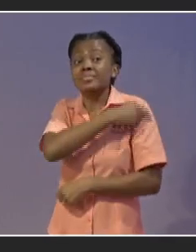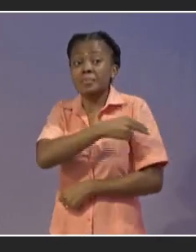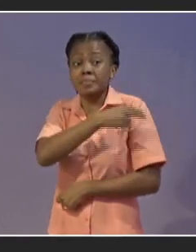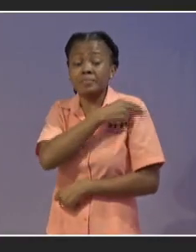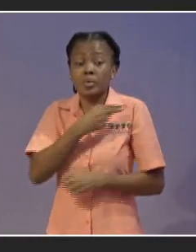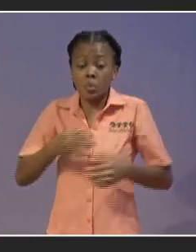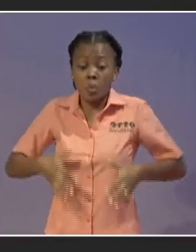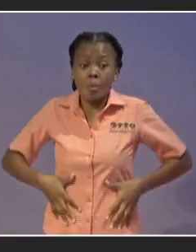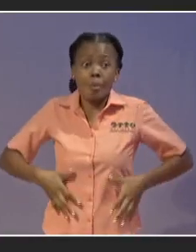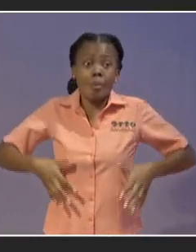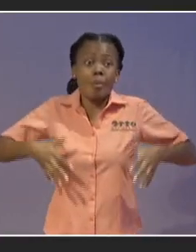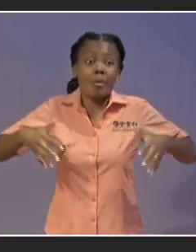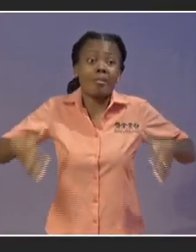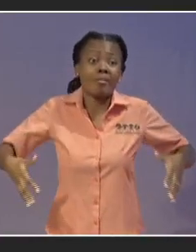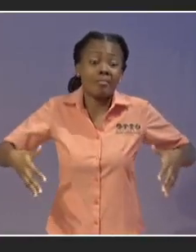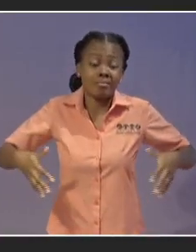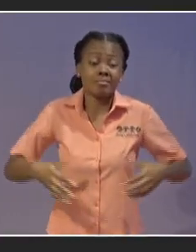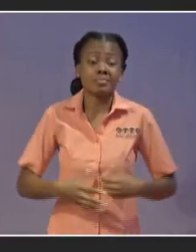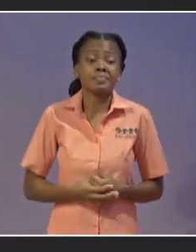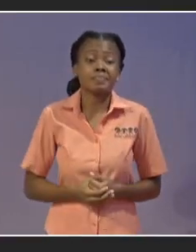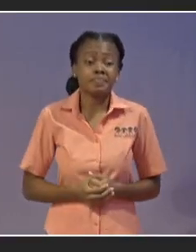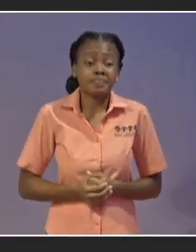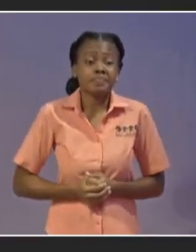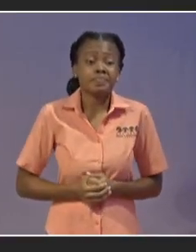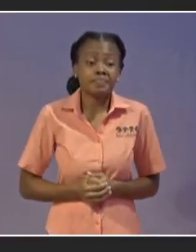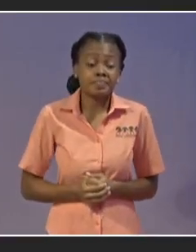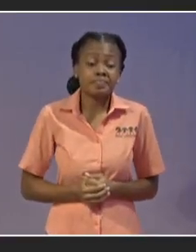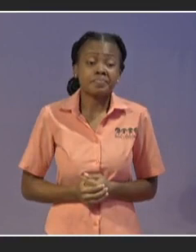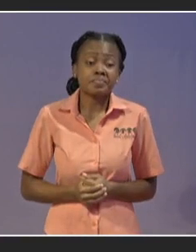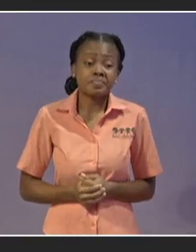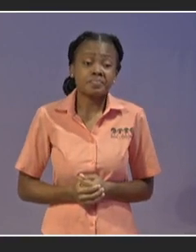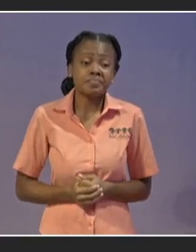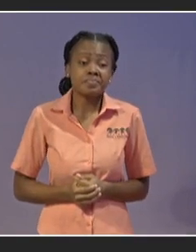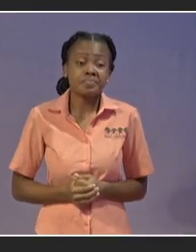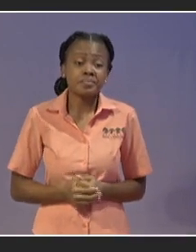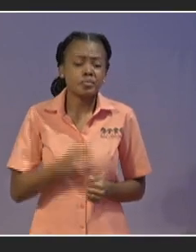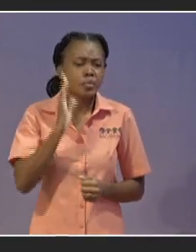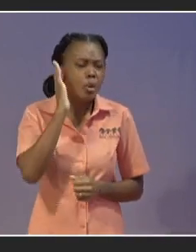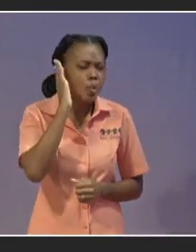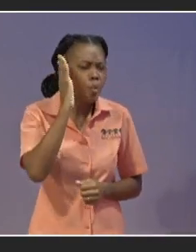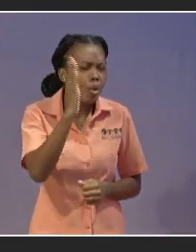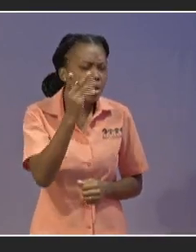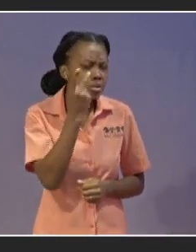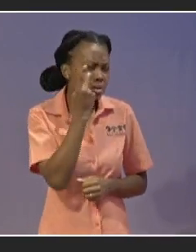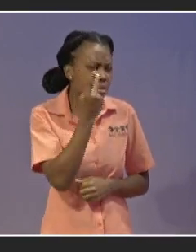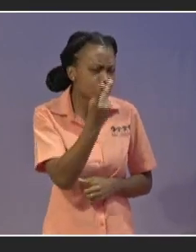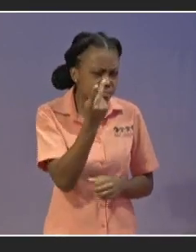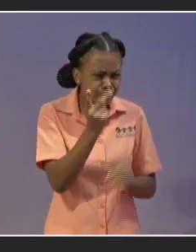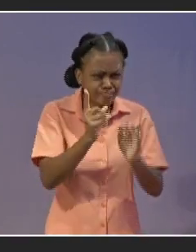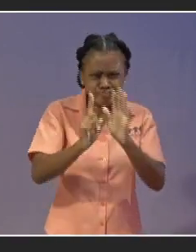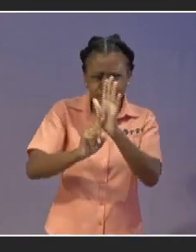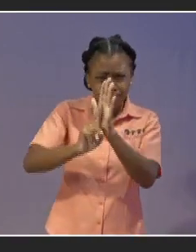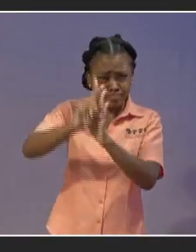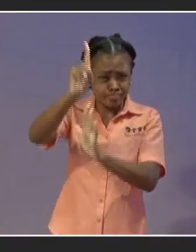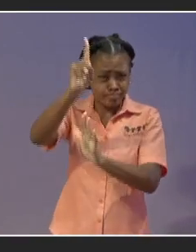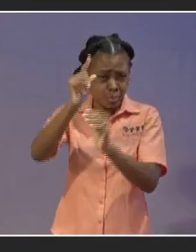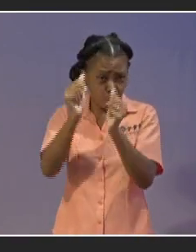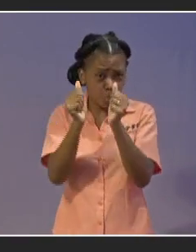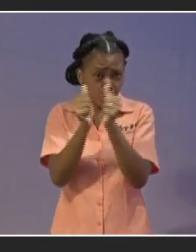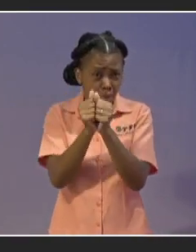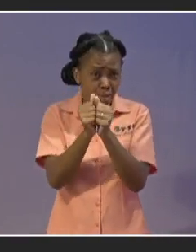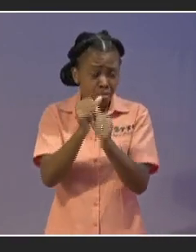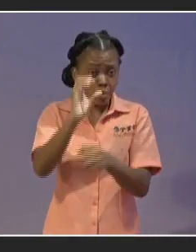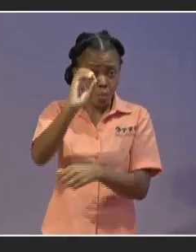So in terms of end note, we are going to have a surge, an increased surge with the Omicron